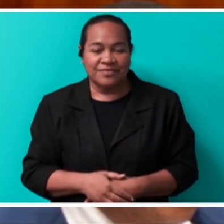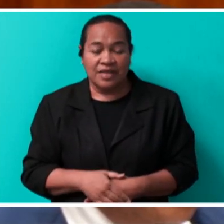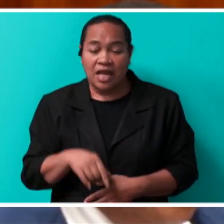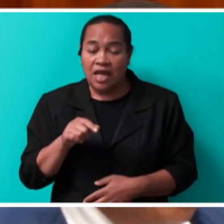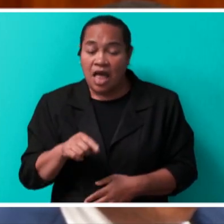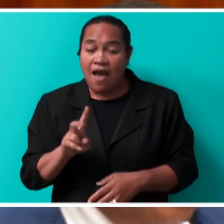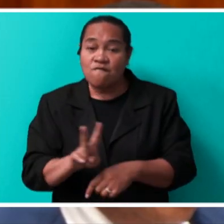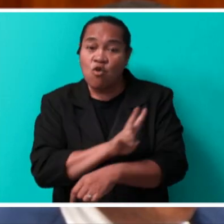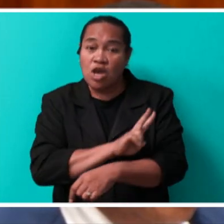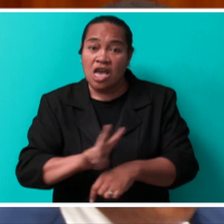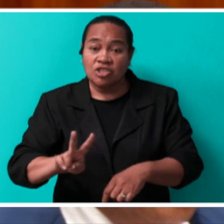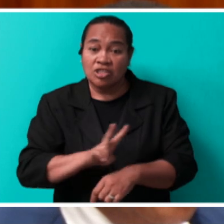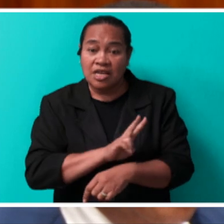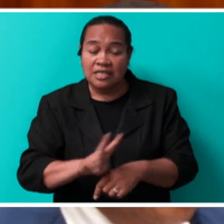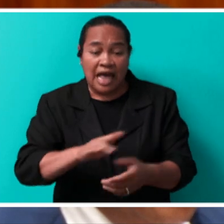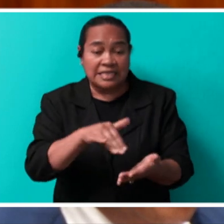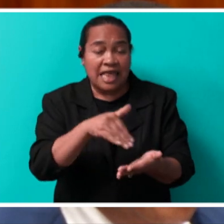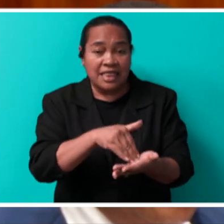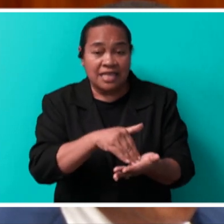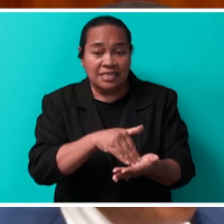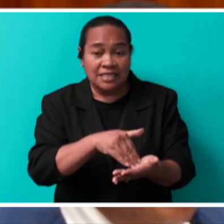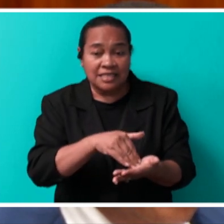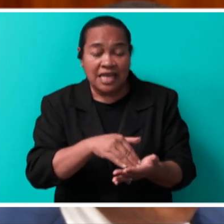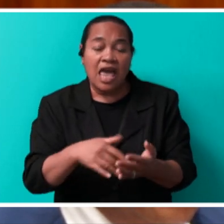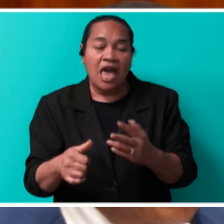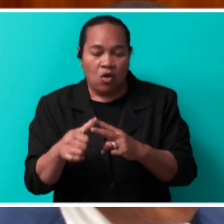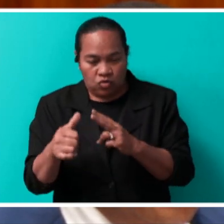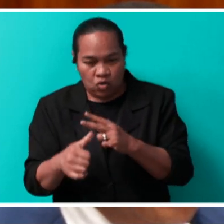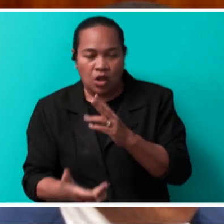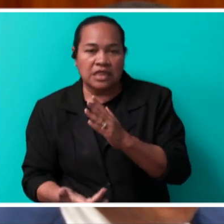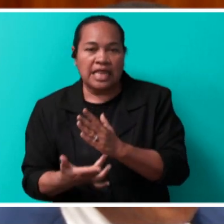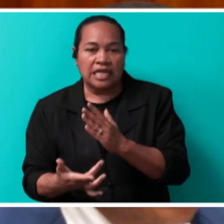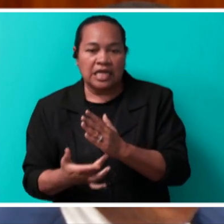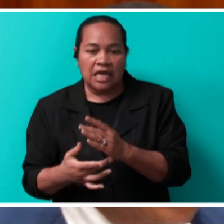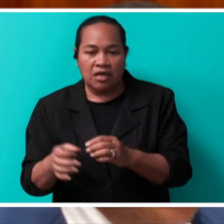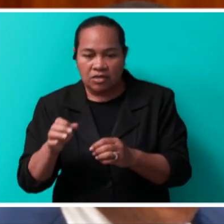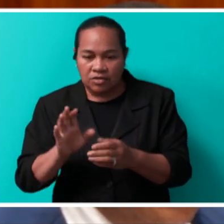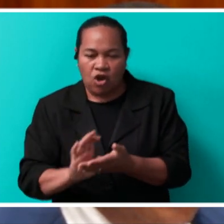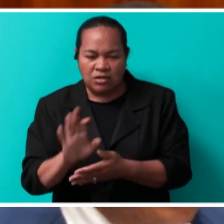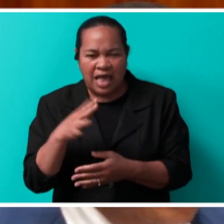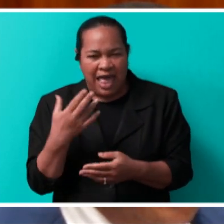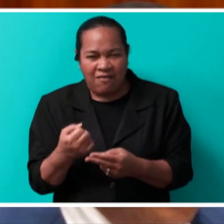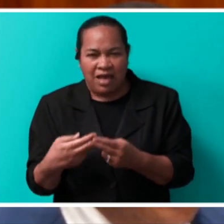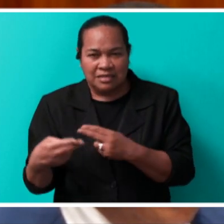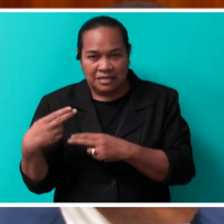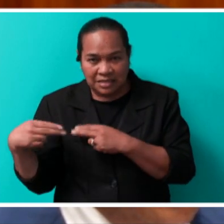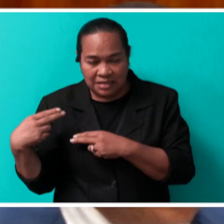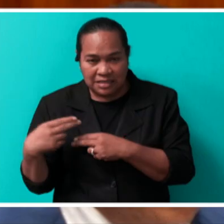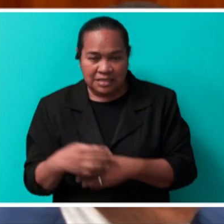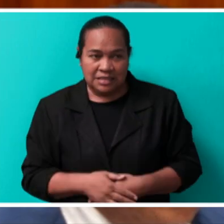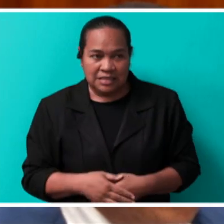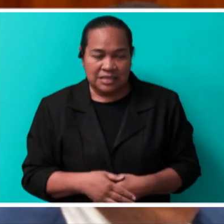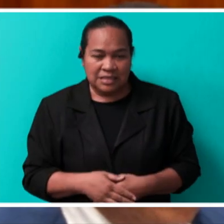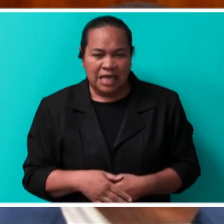vocational centers and technical colleges, there is a history to it, sir. And at the expense